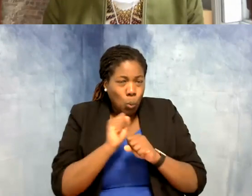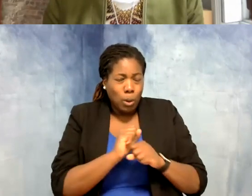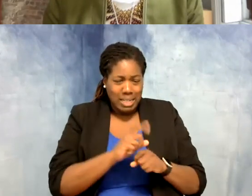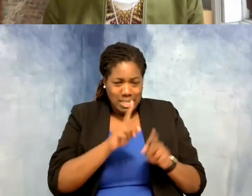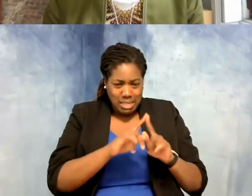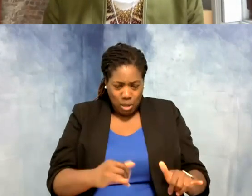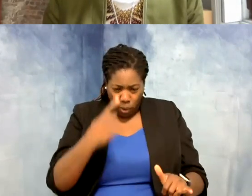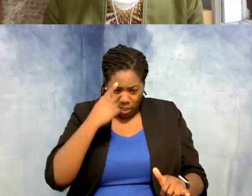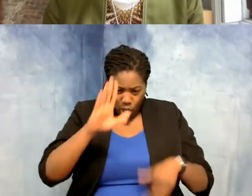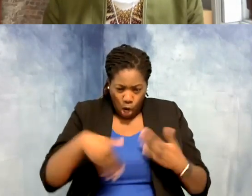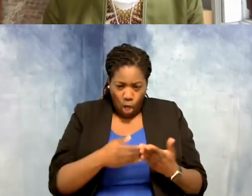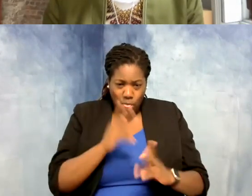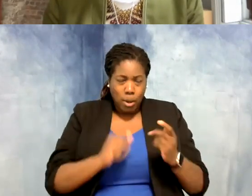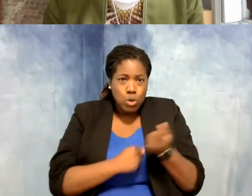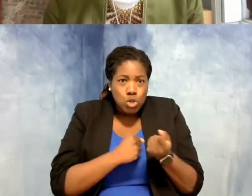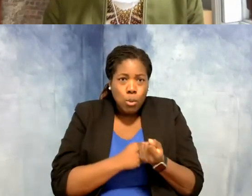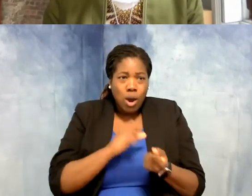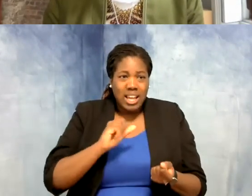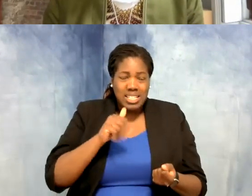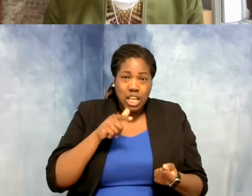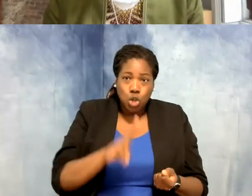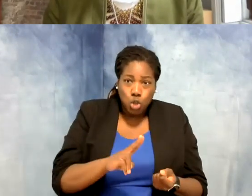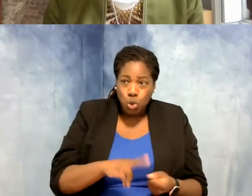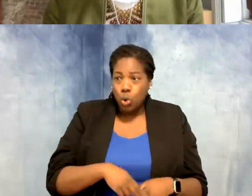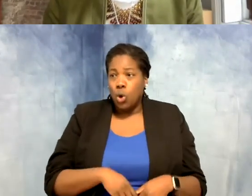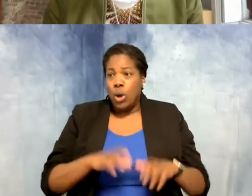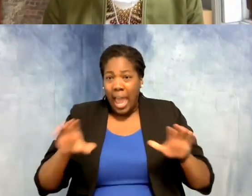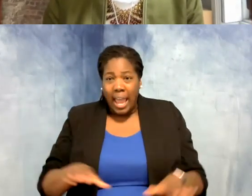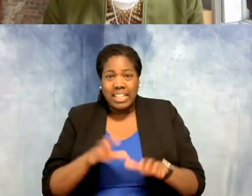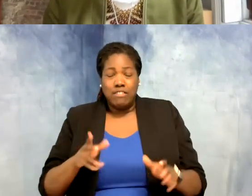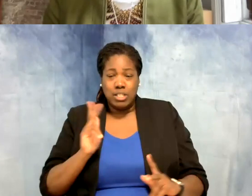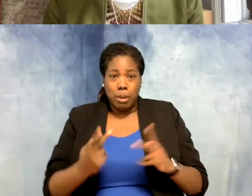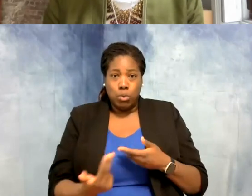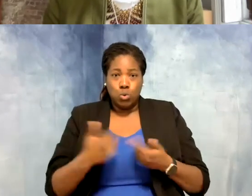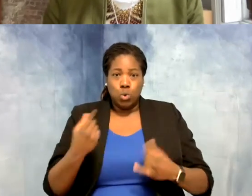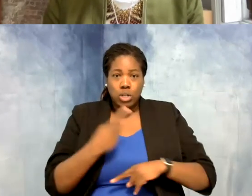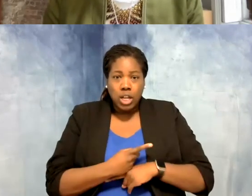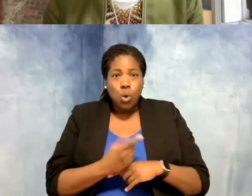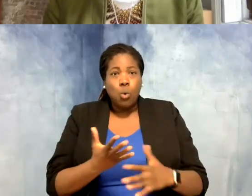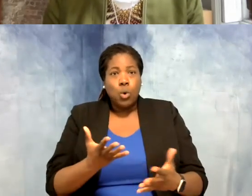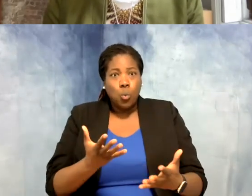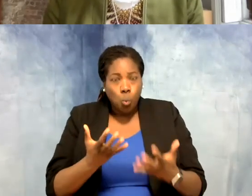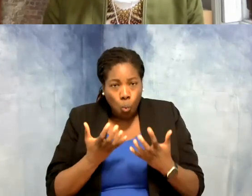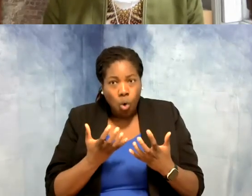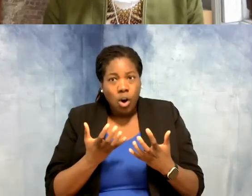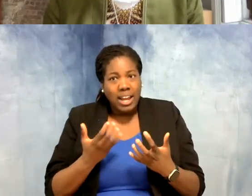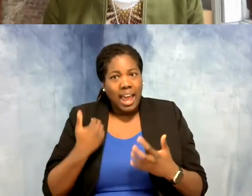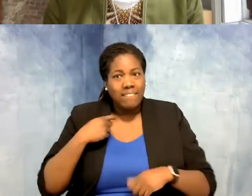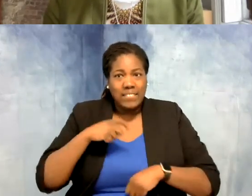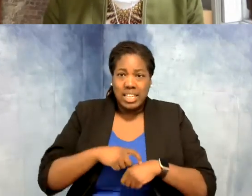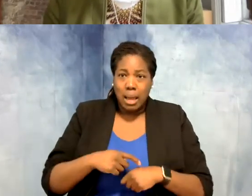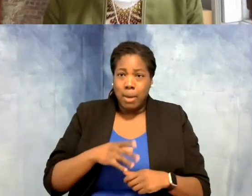all the ACLU supporters and activist community, many of whom are on this call with us today. And we want to take the time, because I speak